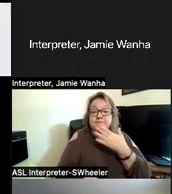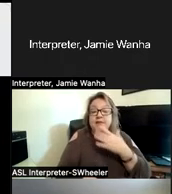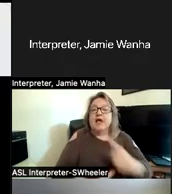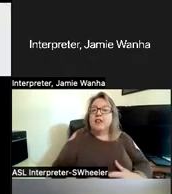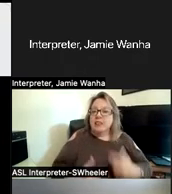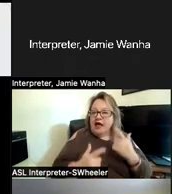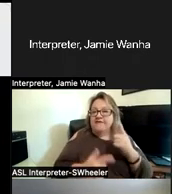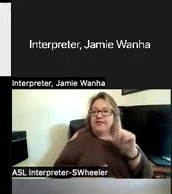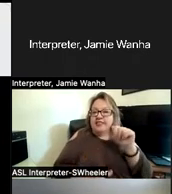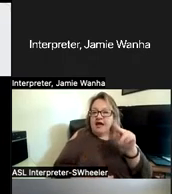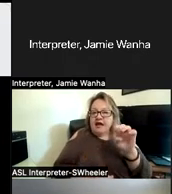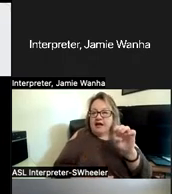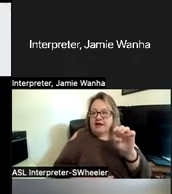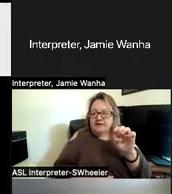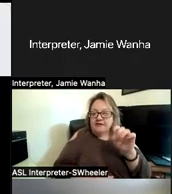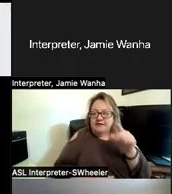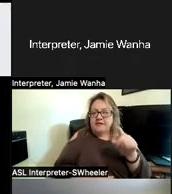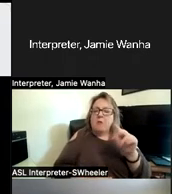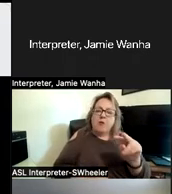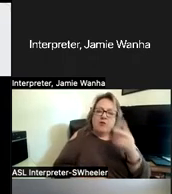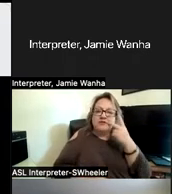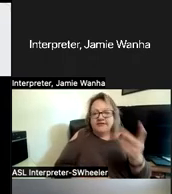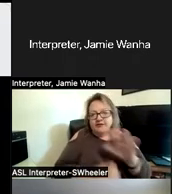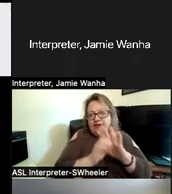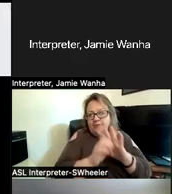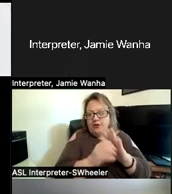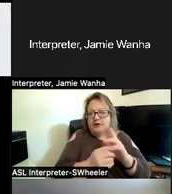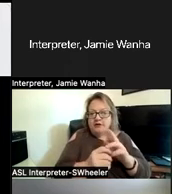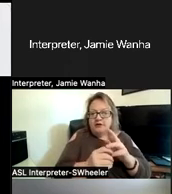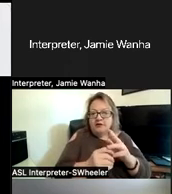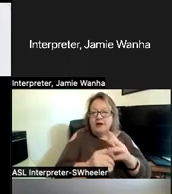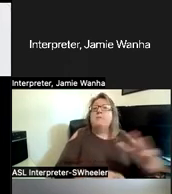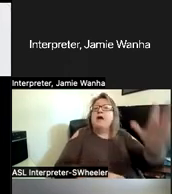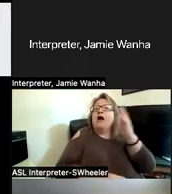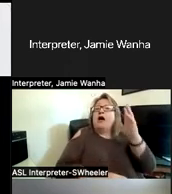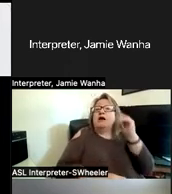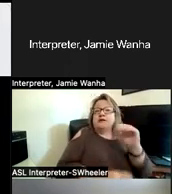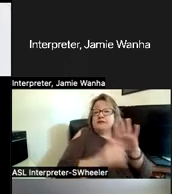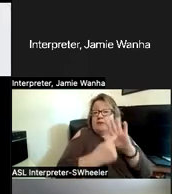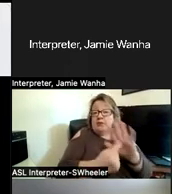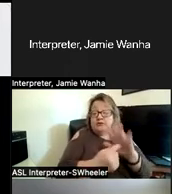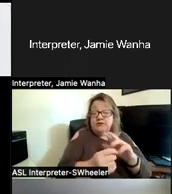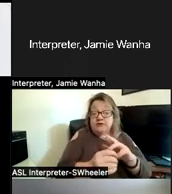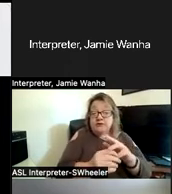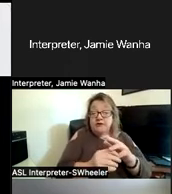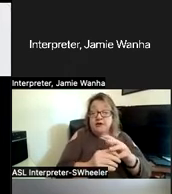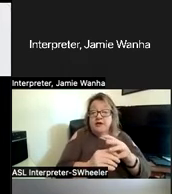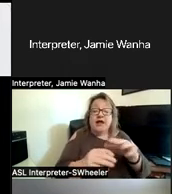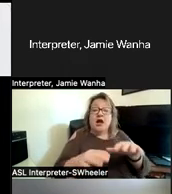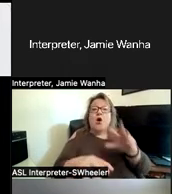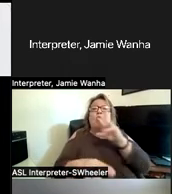lifeline disruptions. Here you are going to see, you see some past examples, you know, that breakage of a